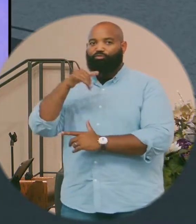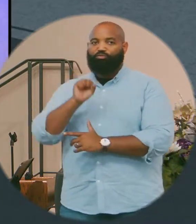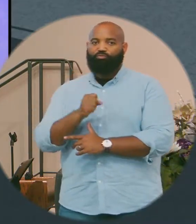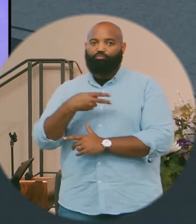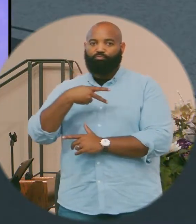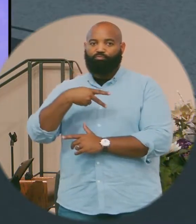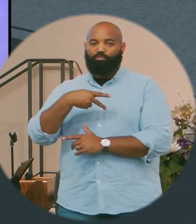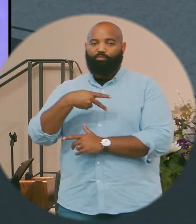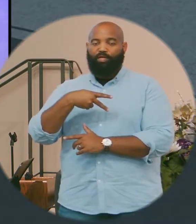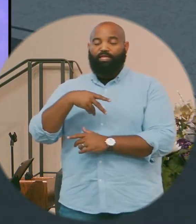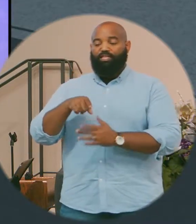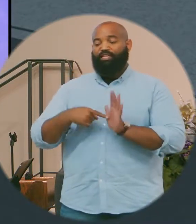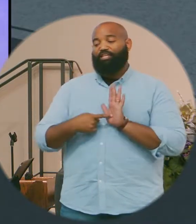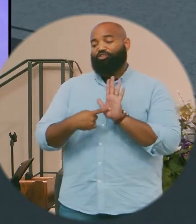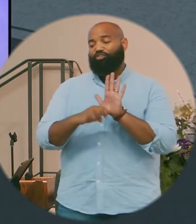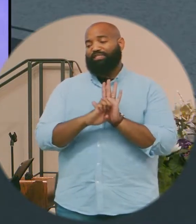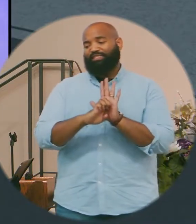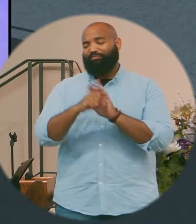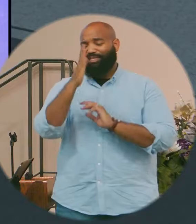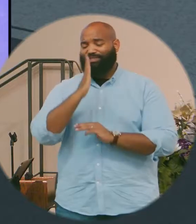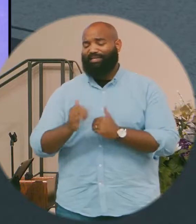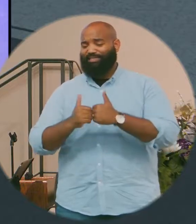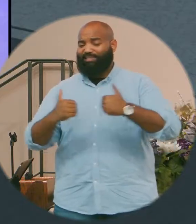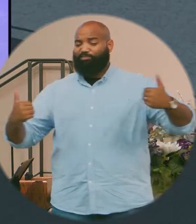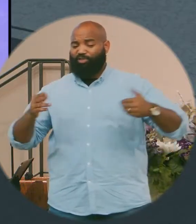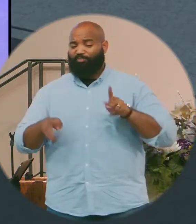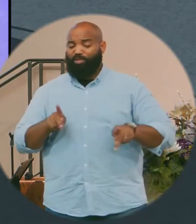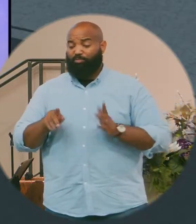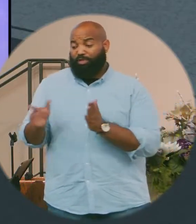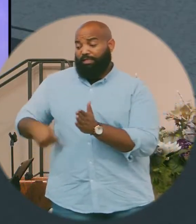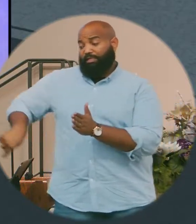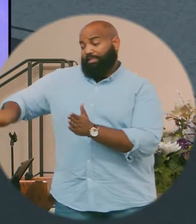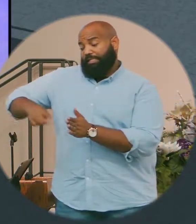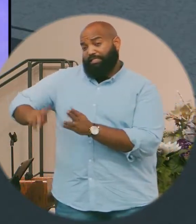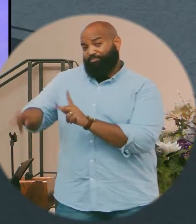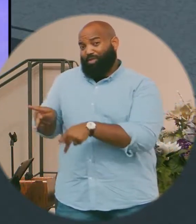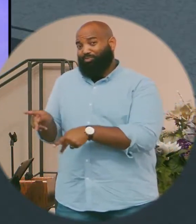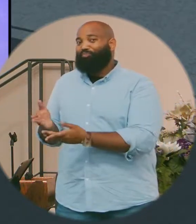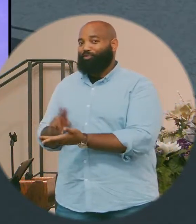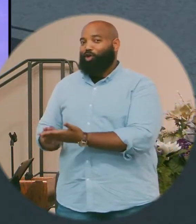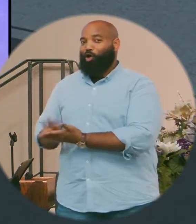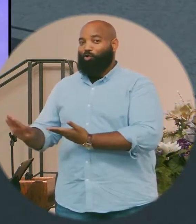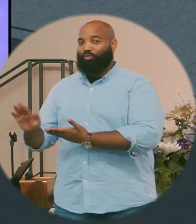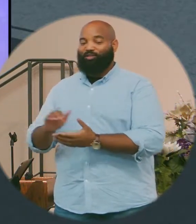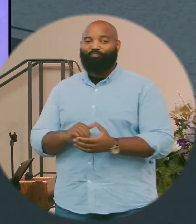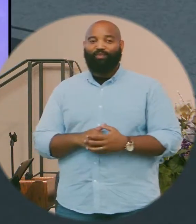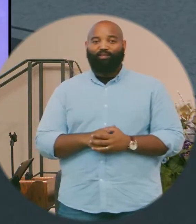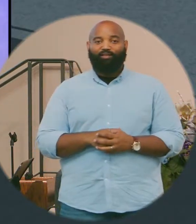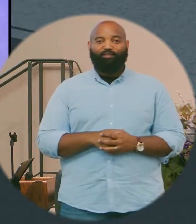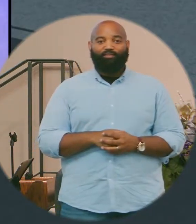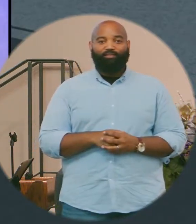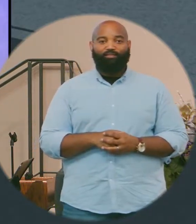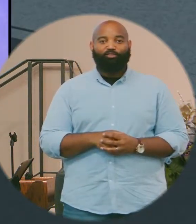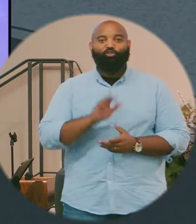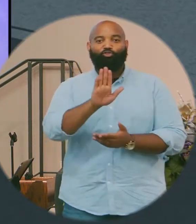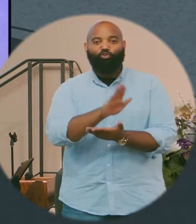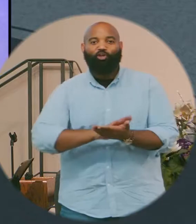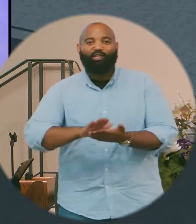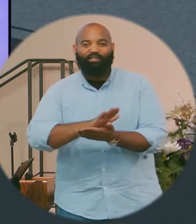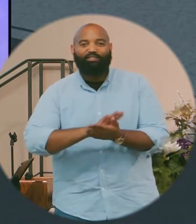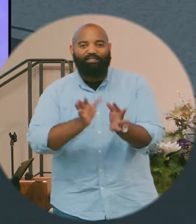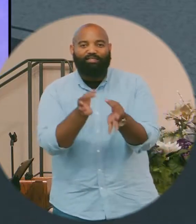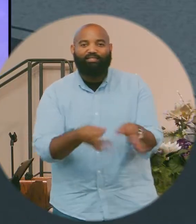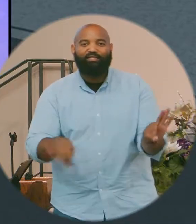they are the ones that God has set apart in order to do his work. I want to park right here and let you know that your cleansing is